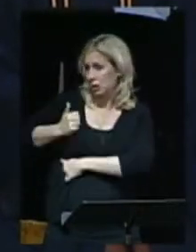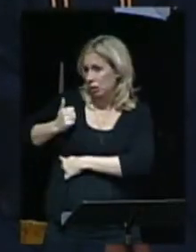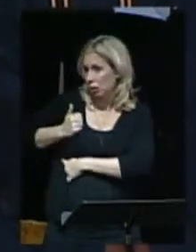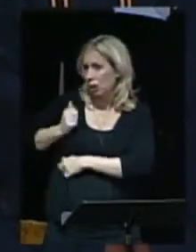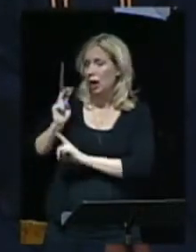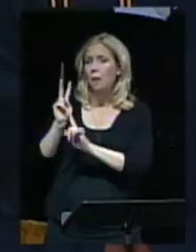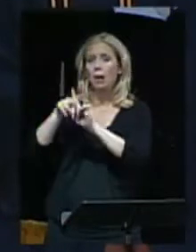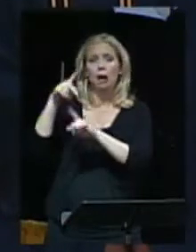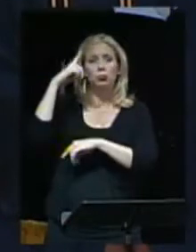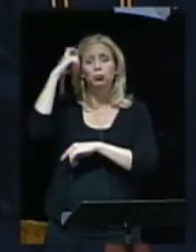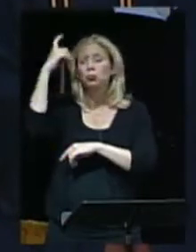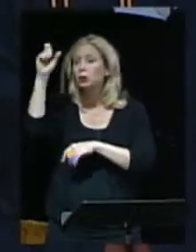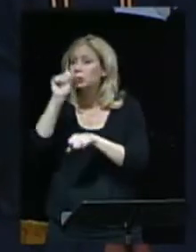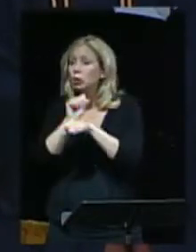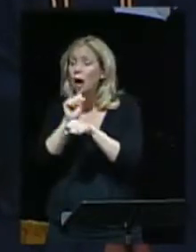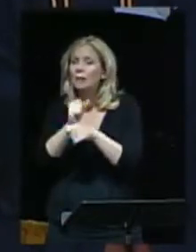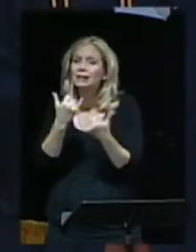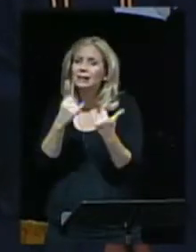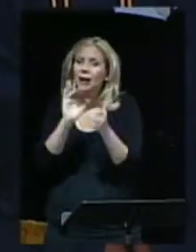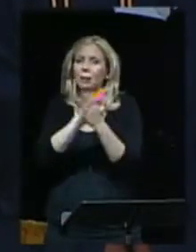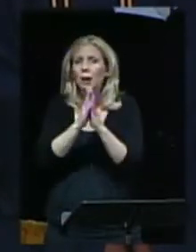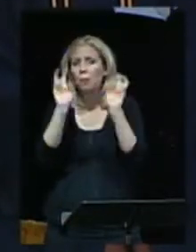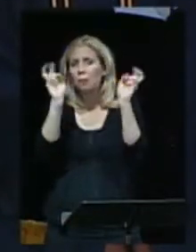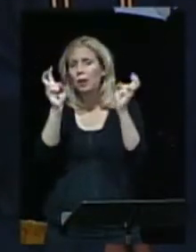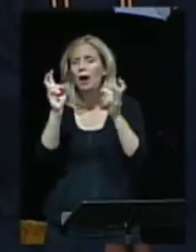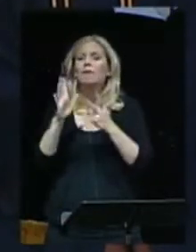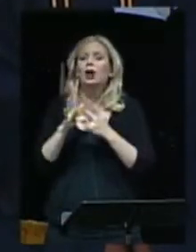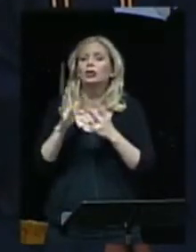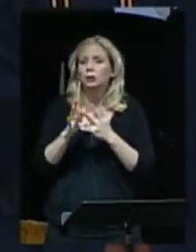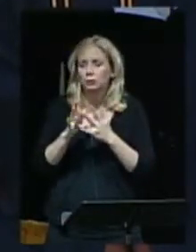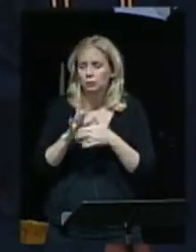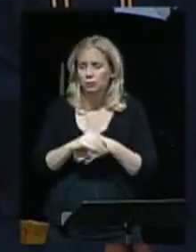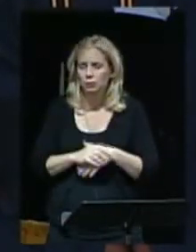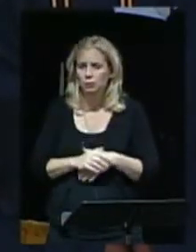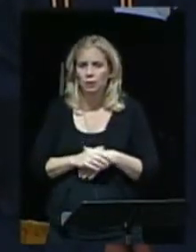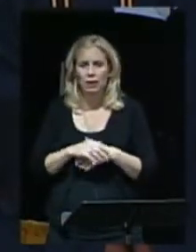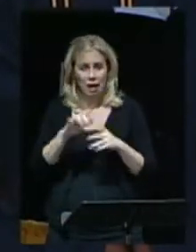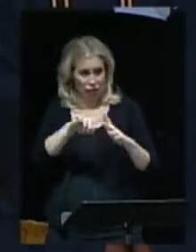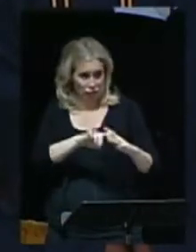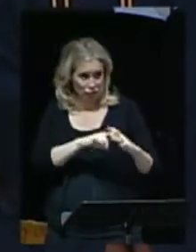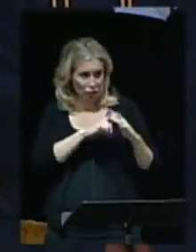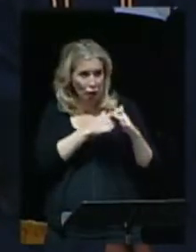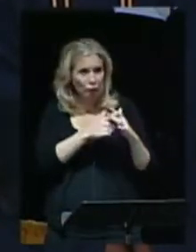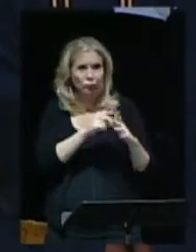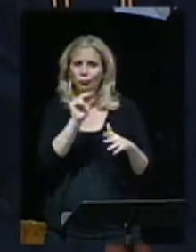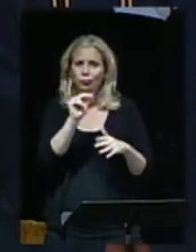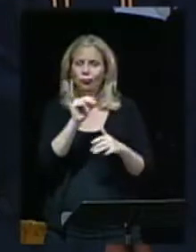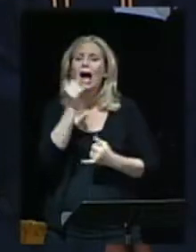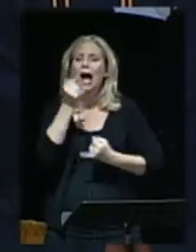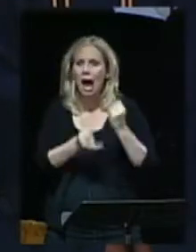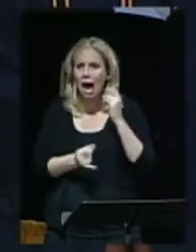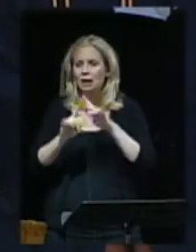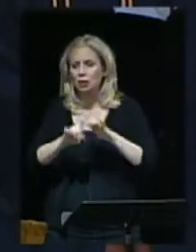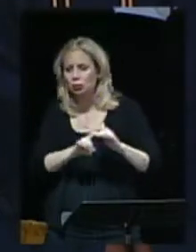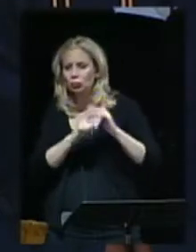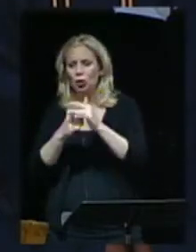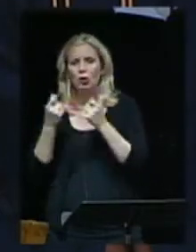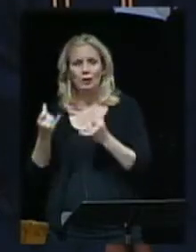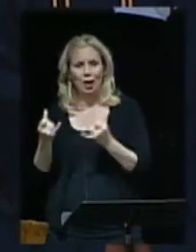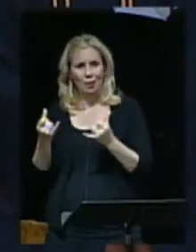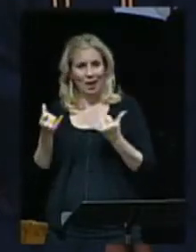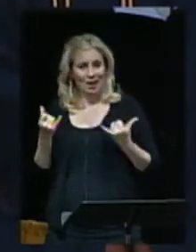apply to our dream job. After all, the journey doesn't start at the beginning, it begins at the end. Now is the time